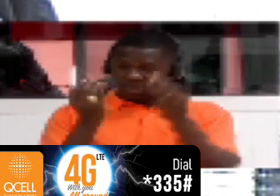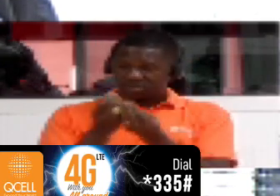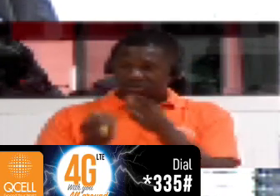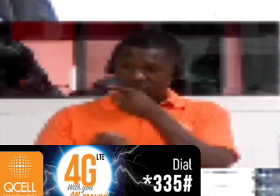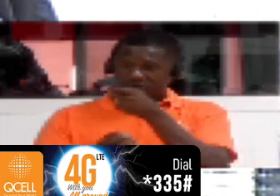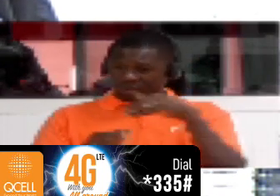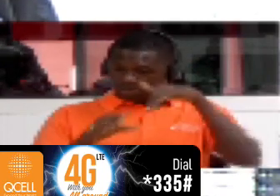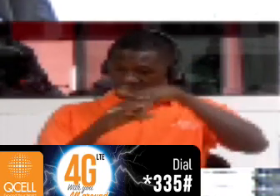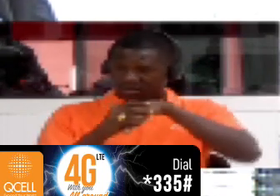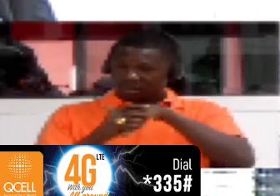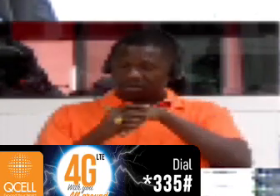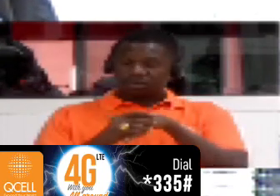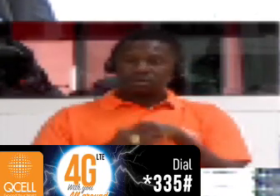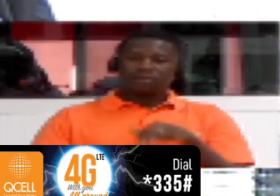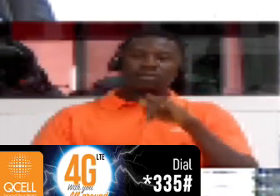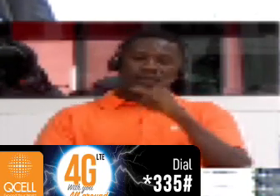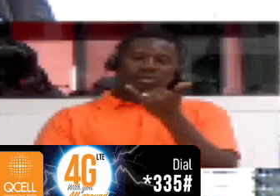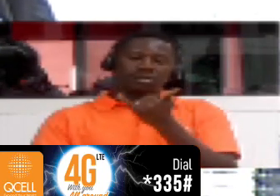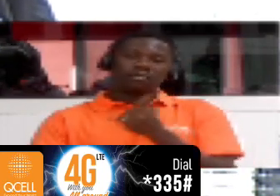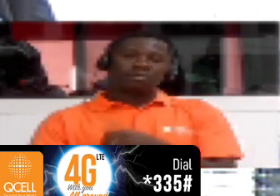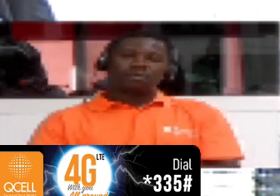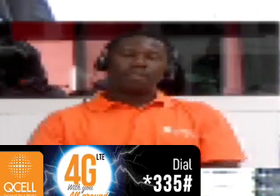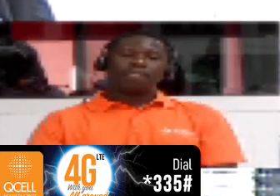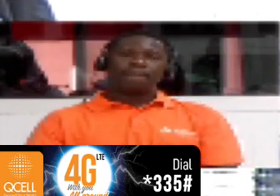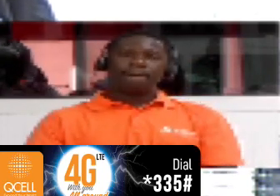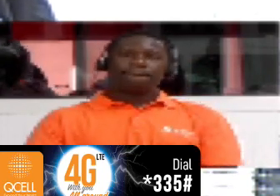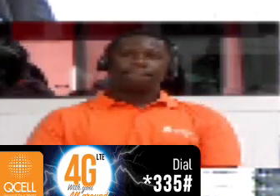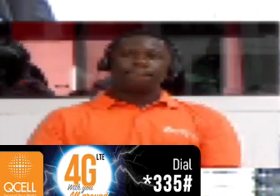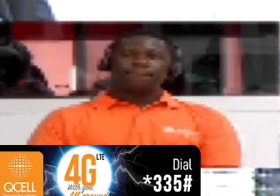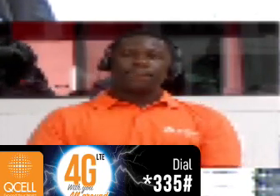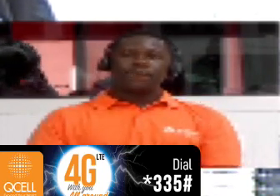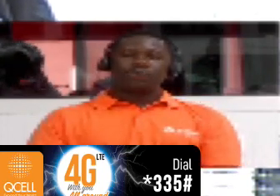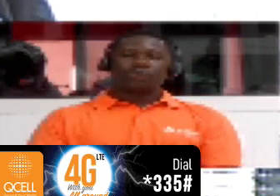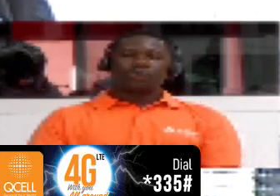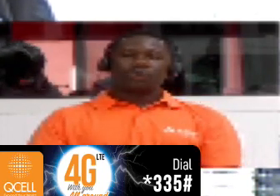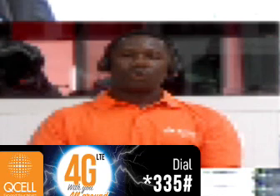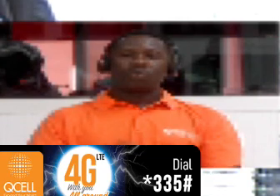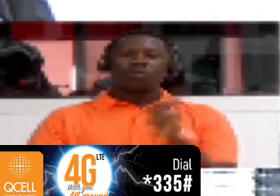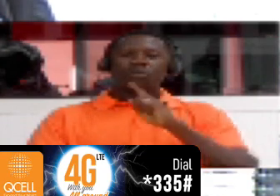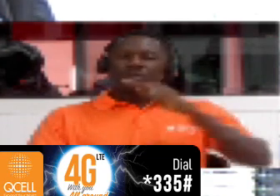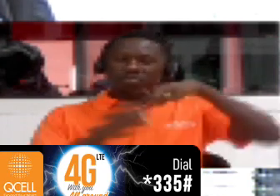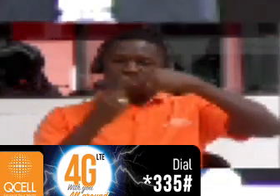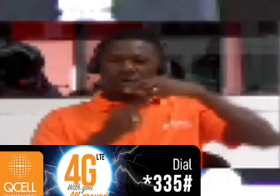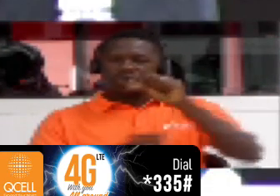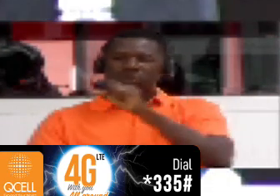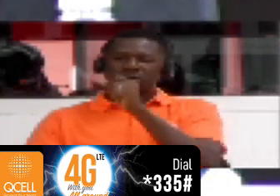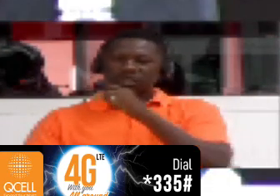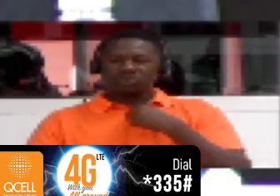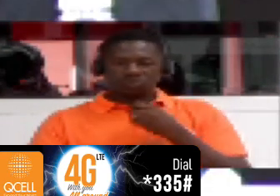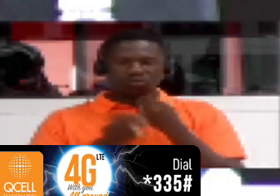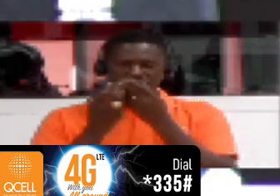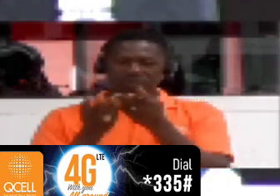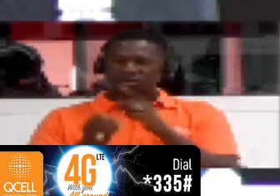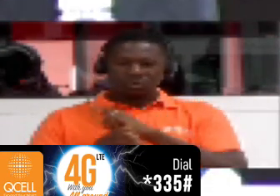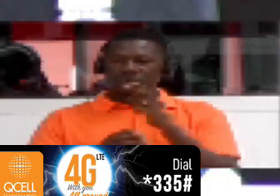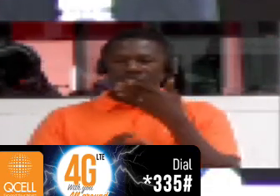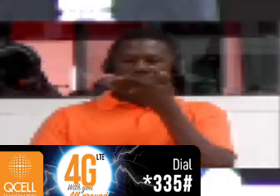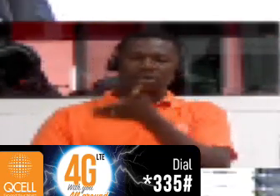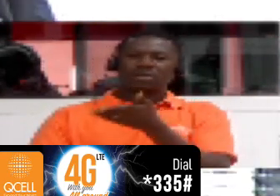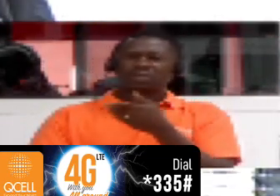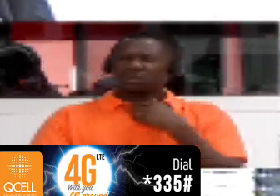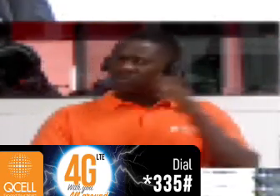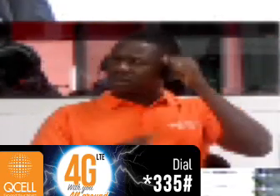itebe kafo menkono. Ha. Yes. What about the others that you mentioned who weren't present? Can you remember them?